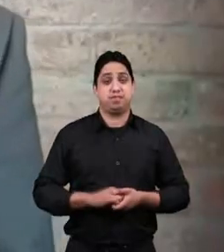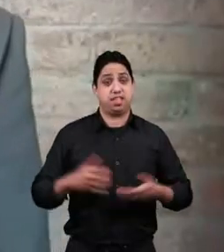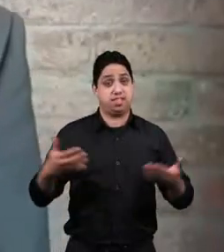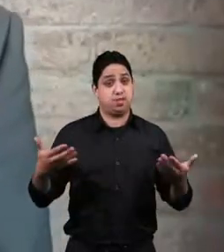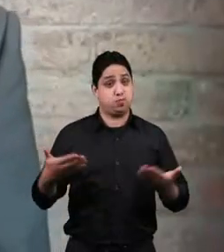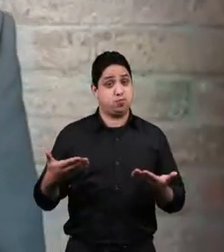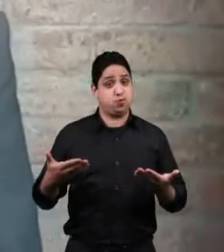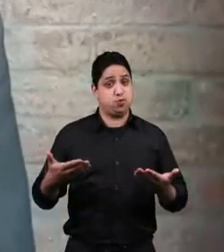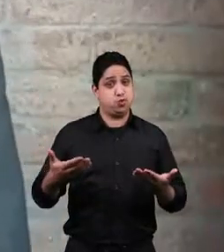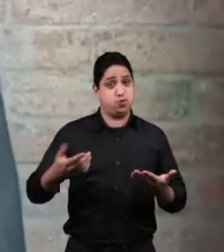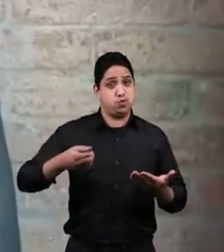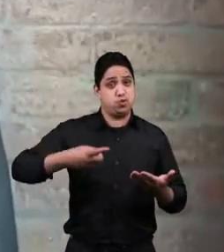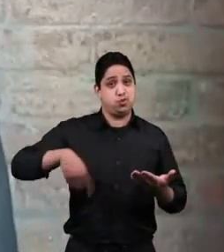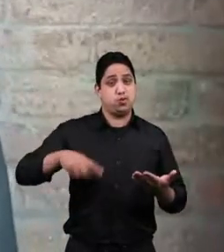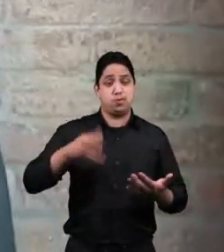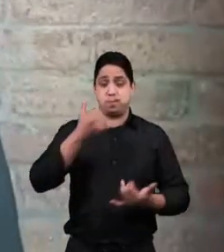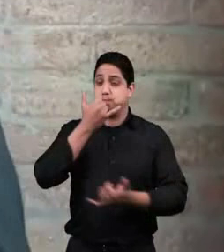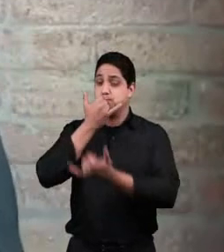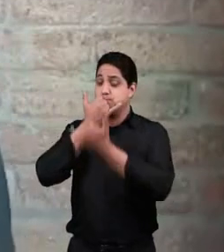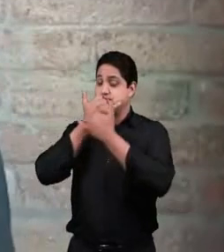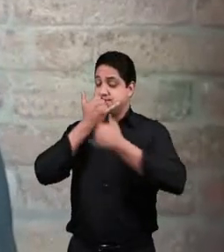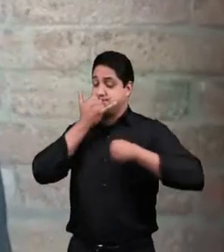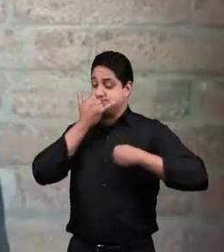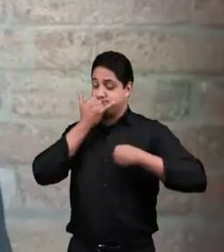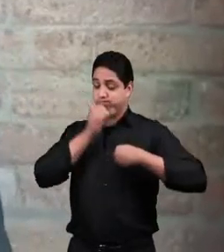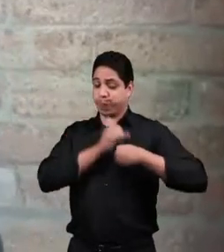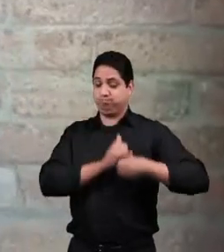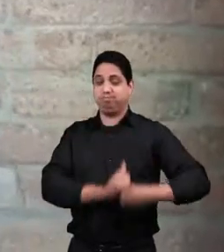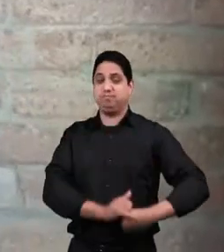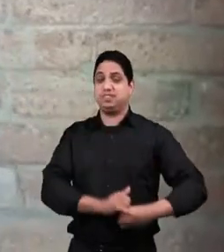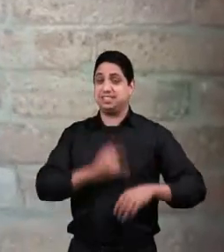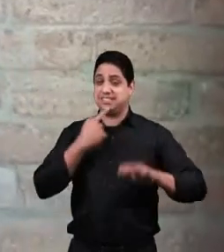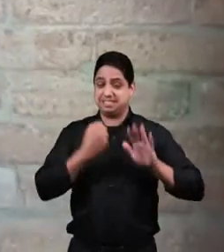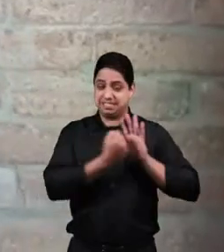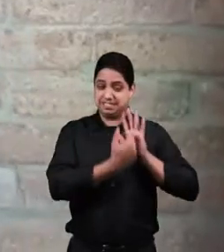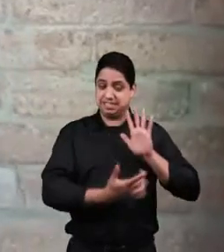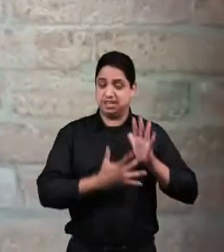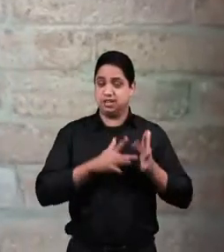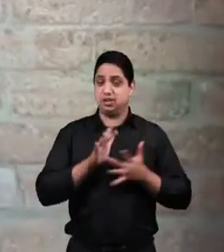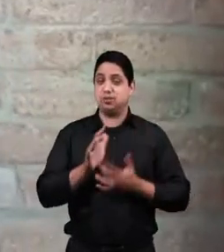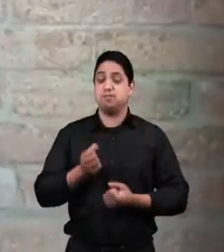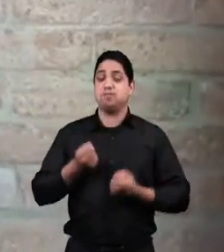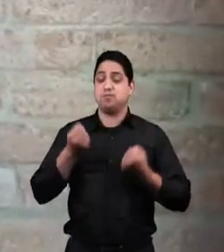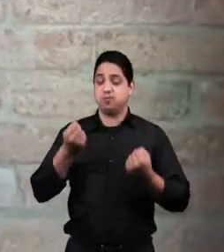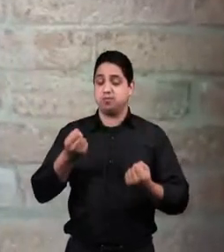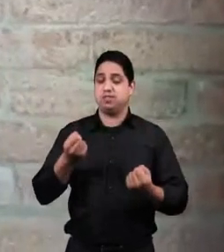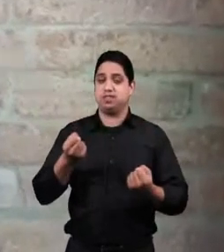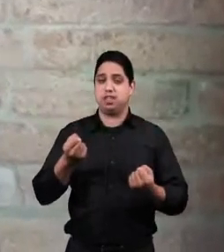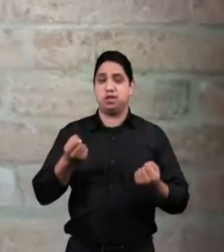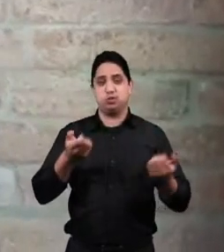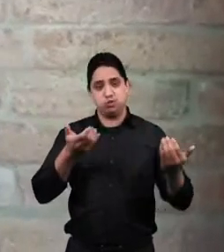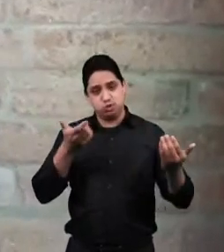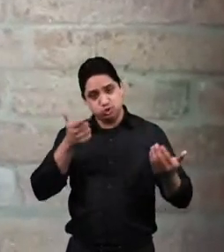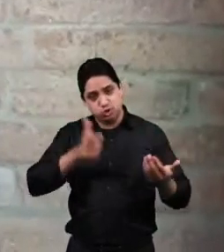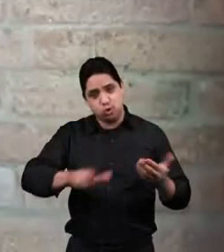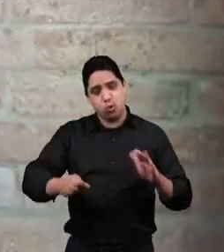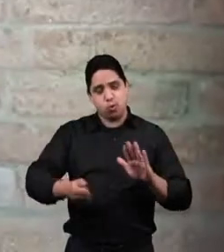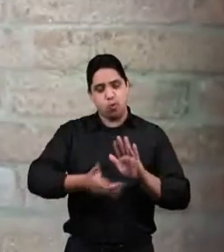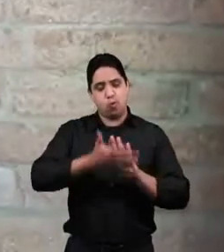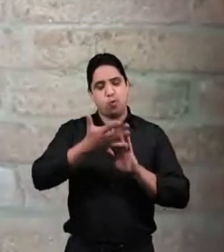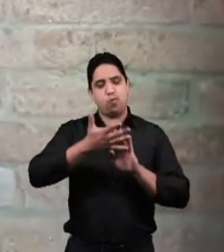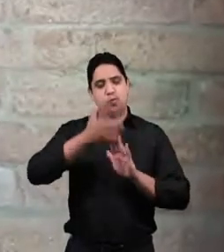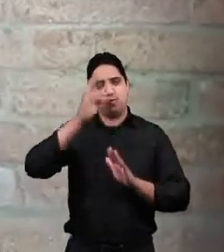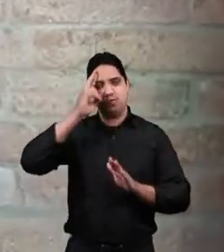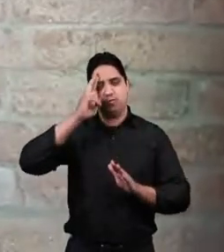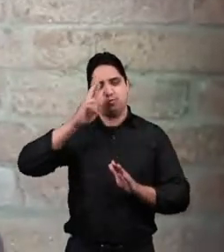And now that we have been forgiven by the power of the blood of Jesus, I would like to invite everybody to praise the